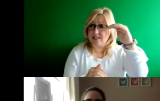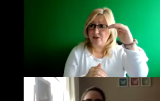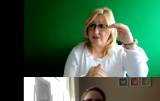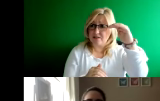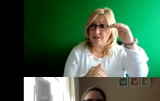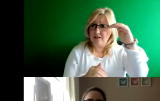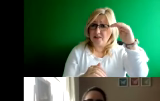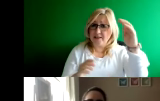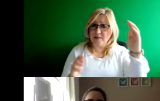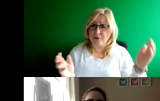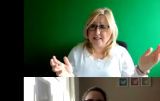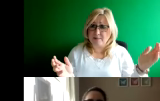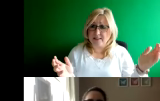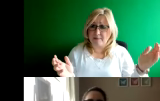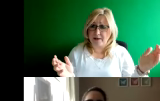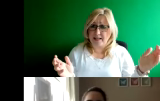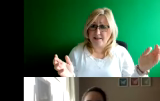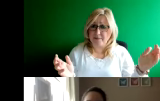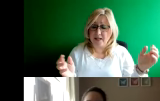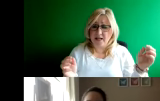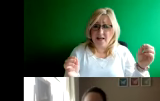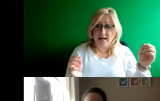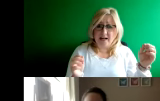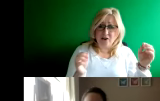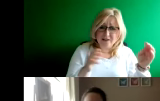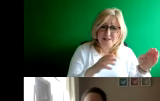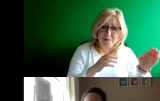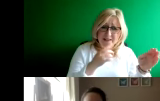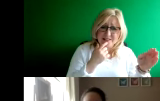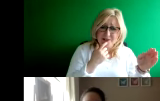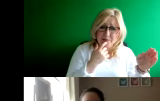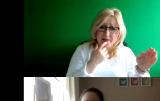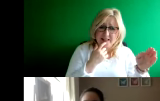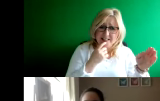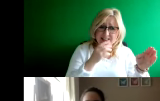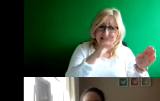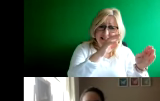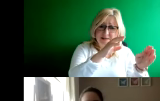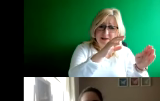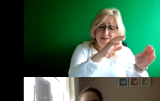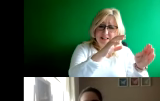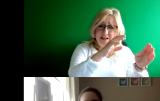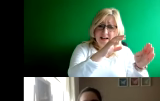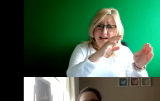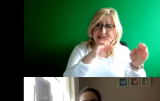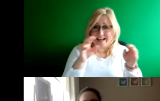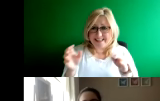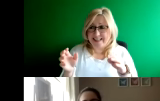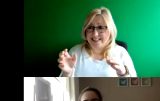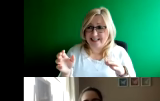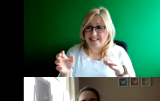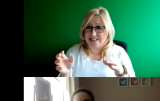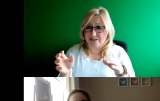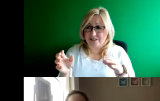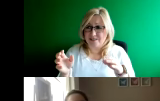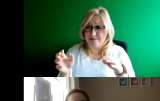make discourse? Are there any principles at play? And also what we can talk about then is you can think about how do you